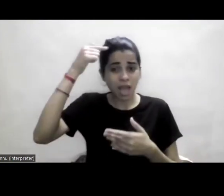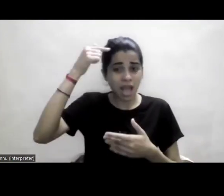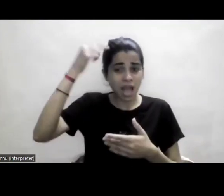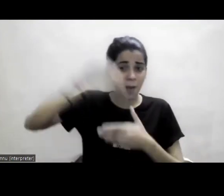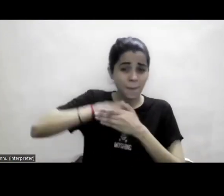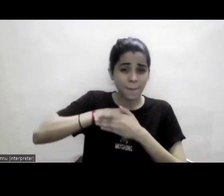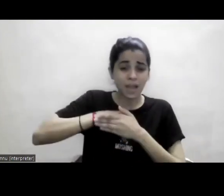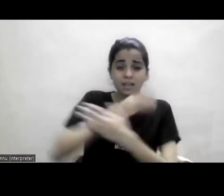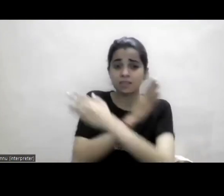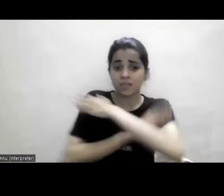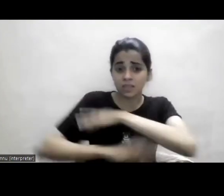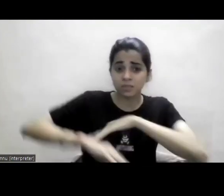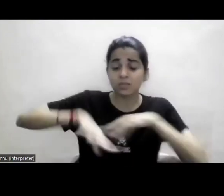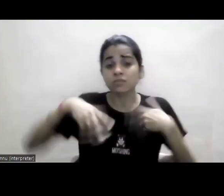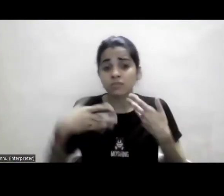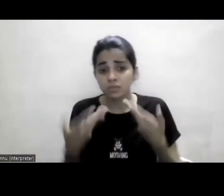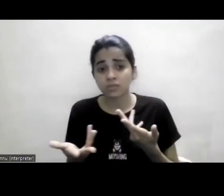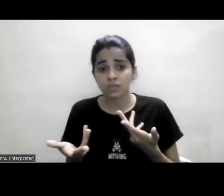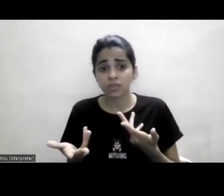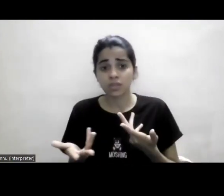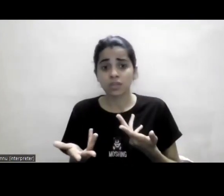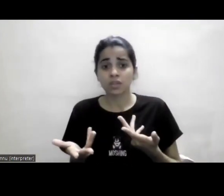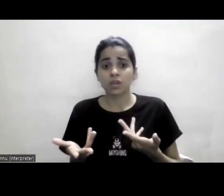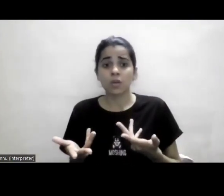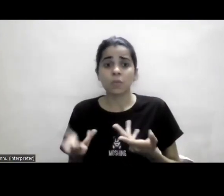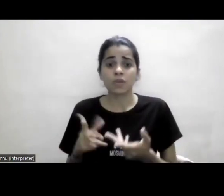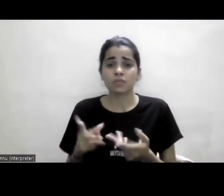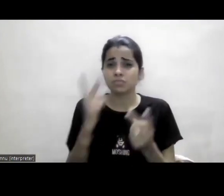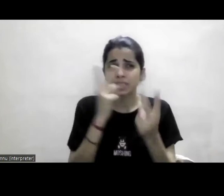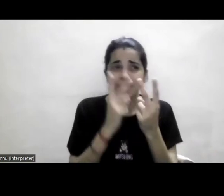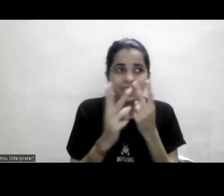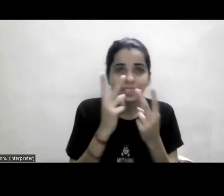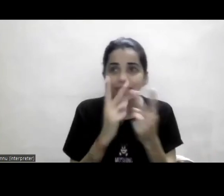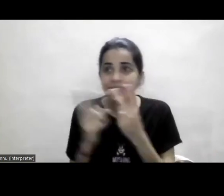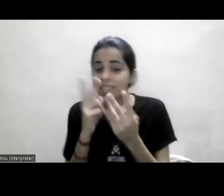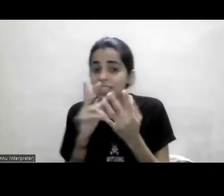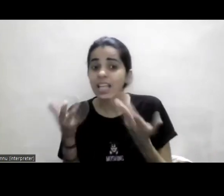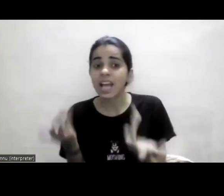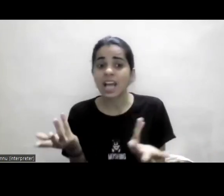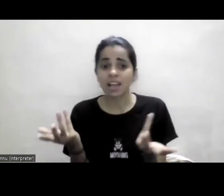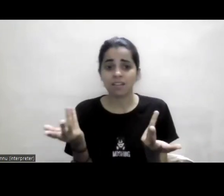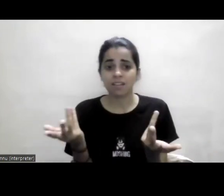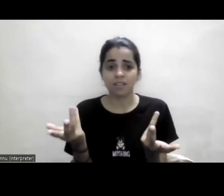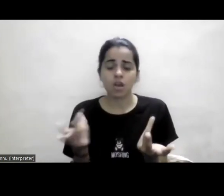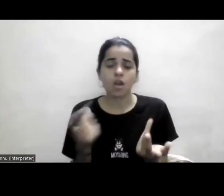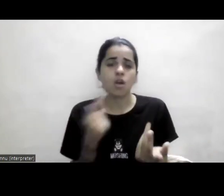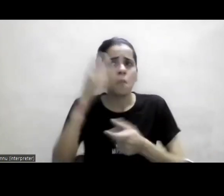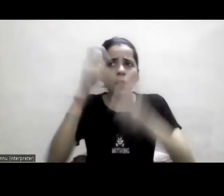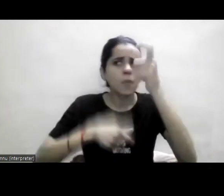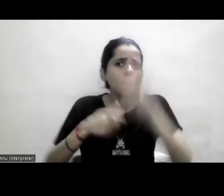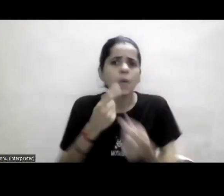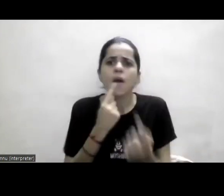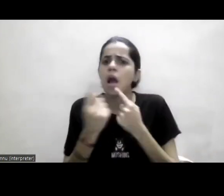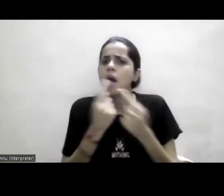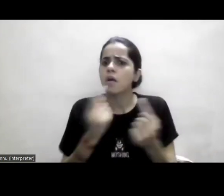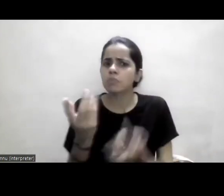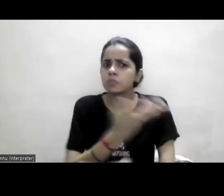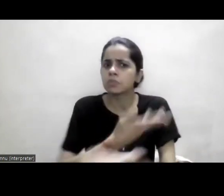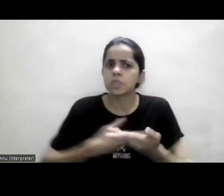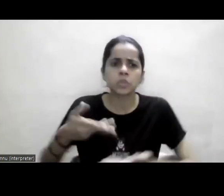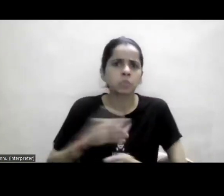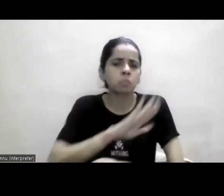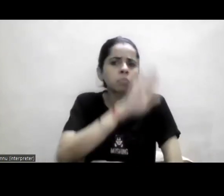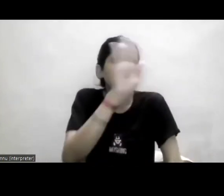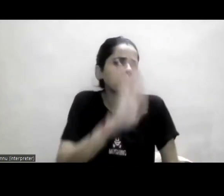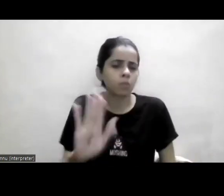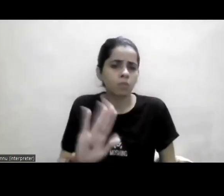disabilities that kept lingering throughout the films, and nobody spoke about that. So let us look into these